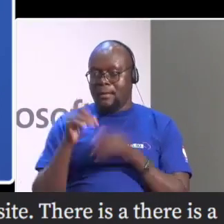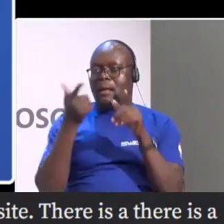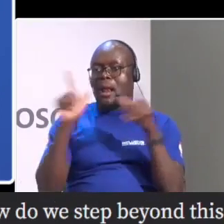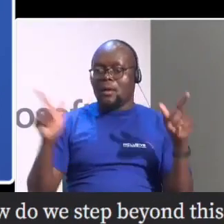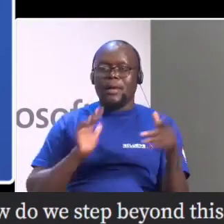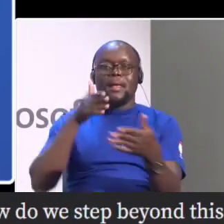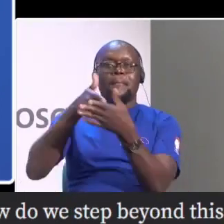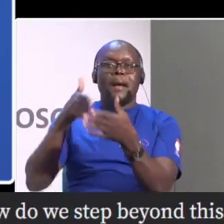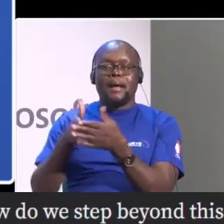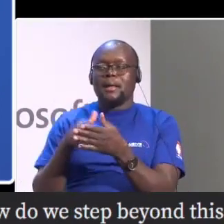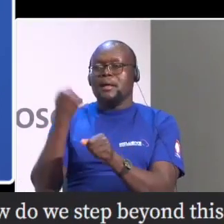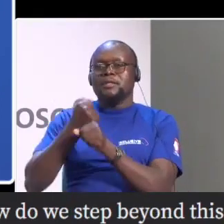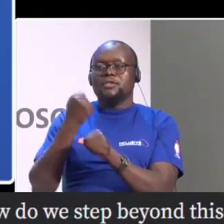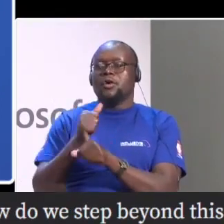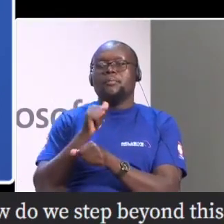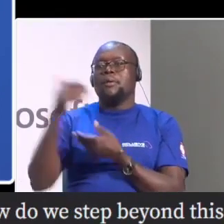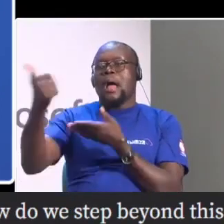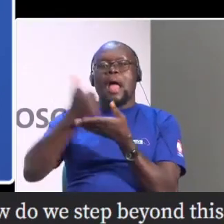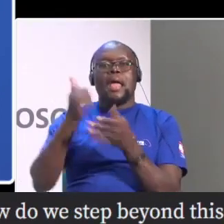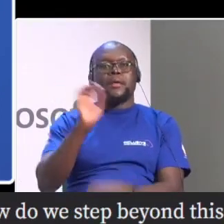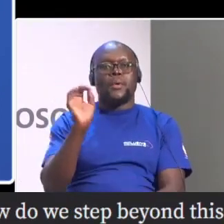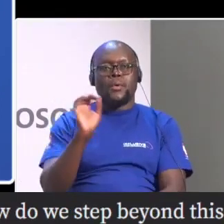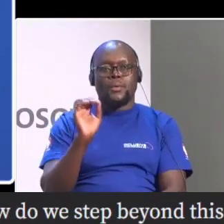barrier, jobs are not hiring,